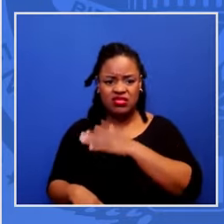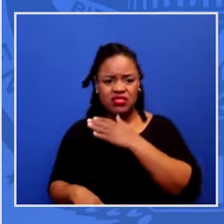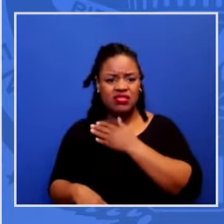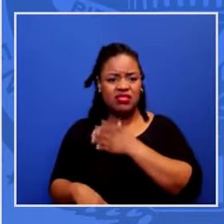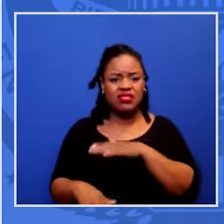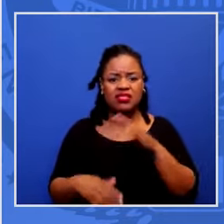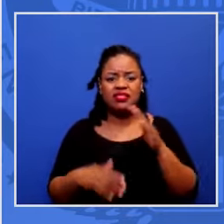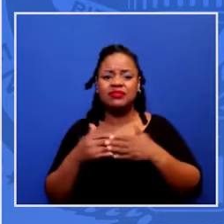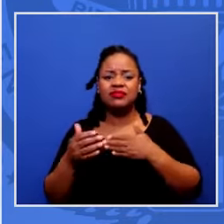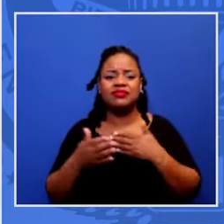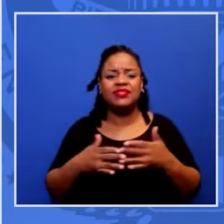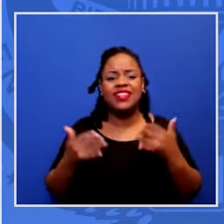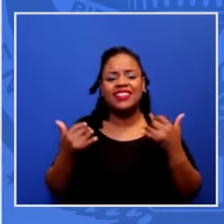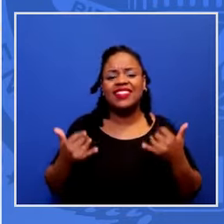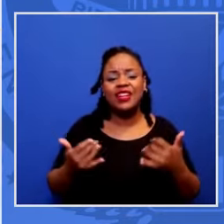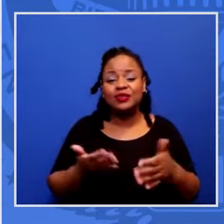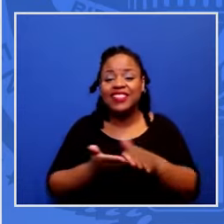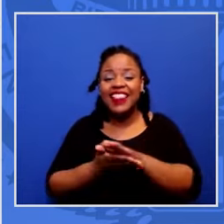clean.